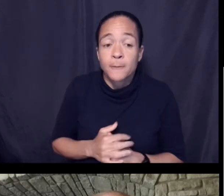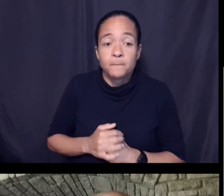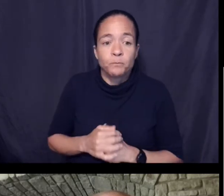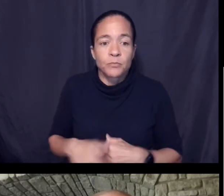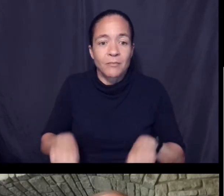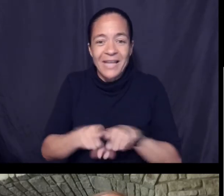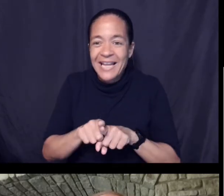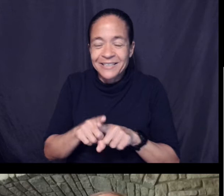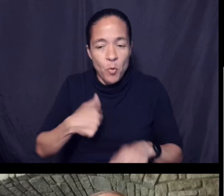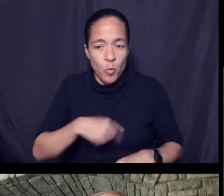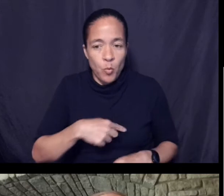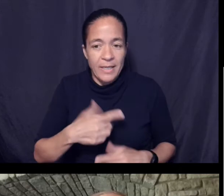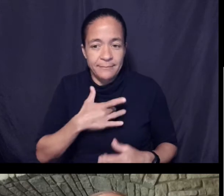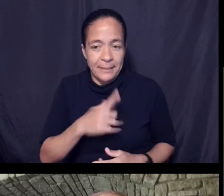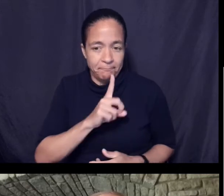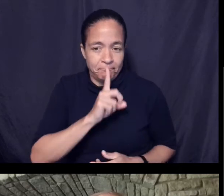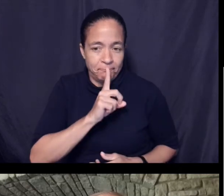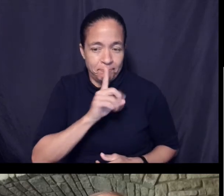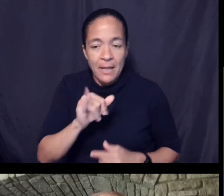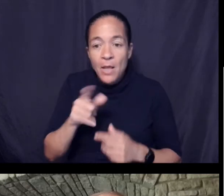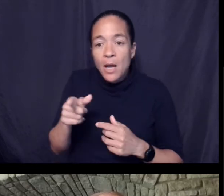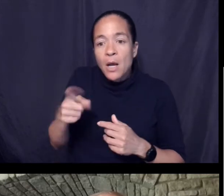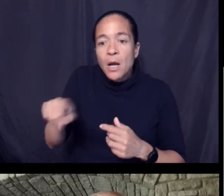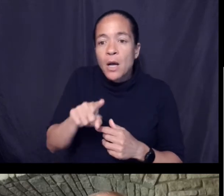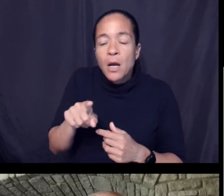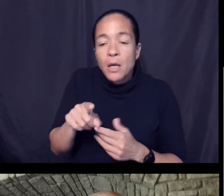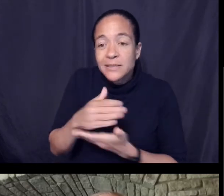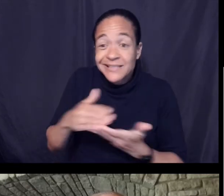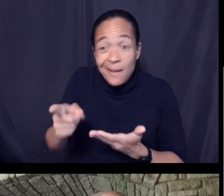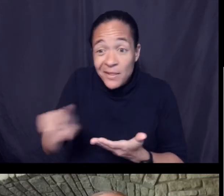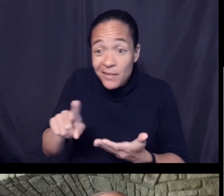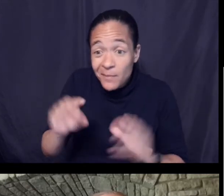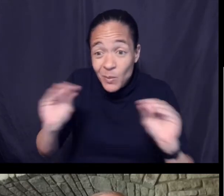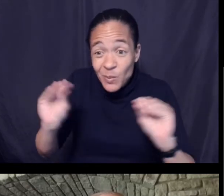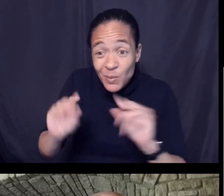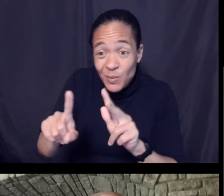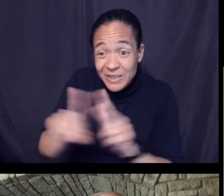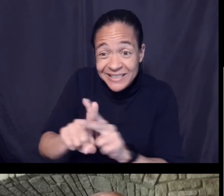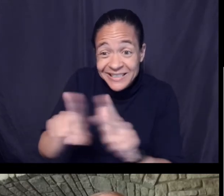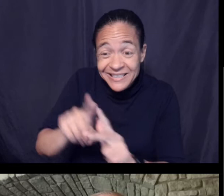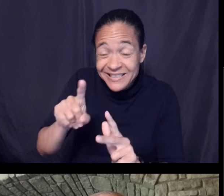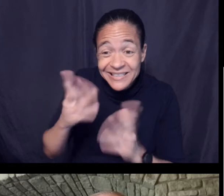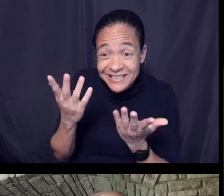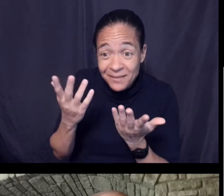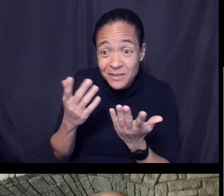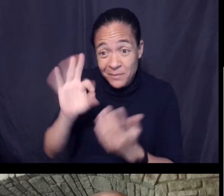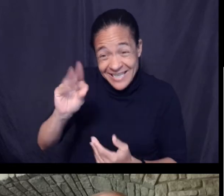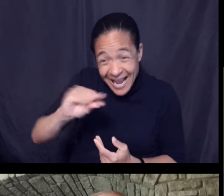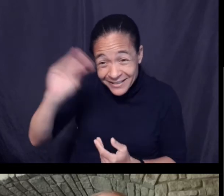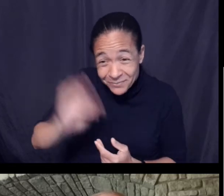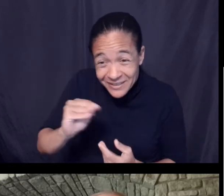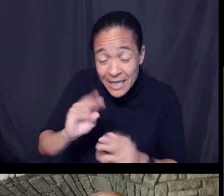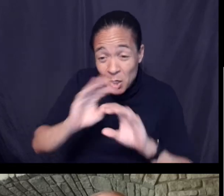the elephant in the room is the asymptomatic neonates and children, because as we said, approximately 90% of babies